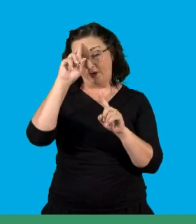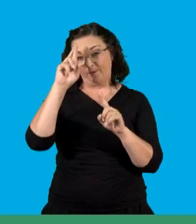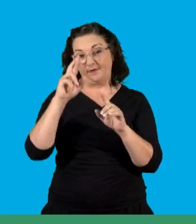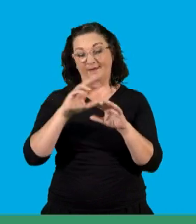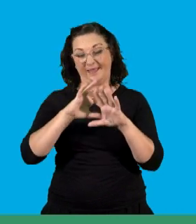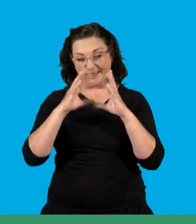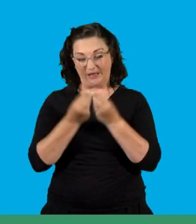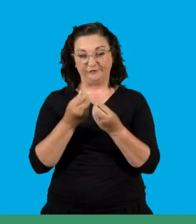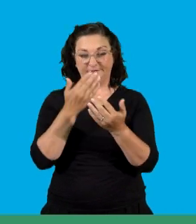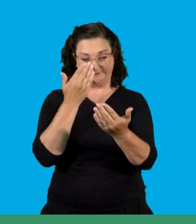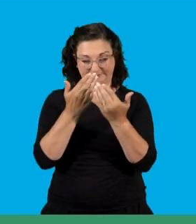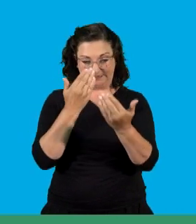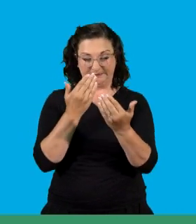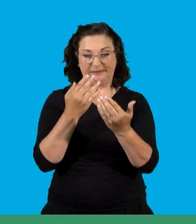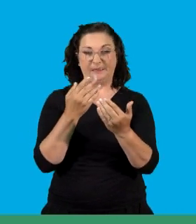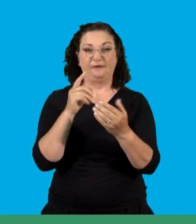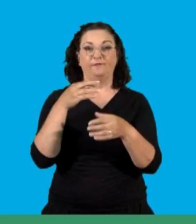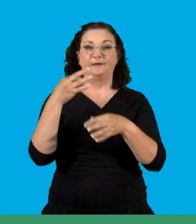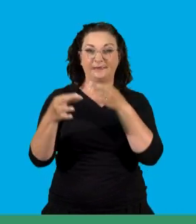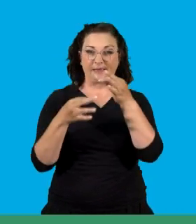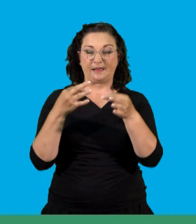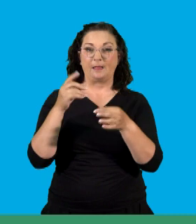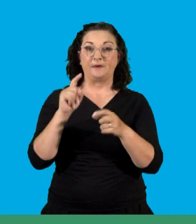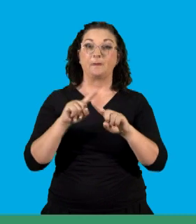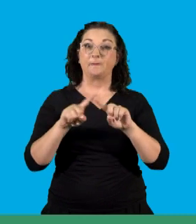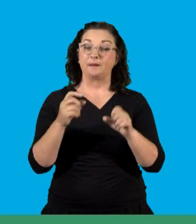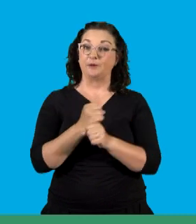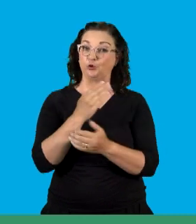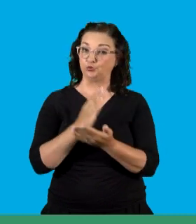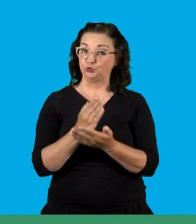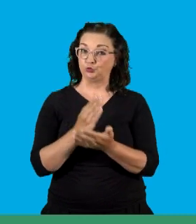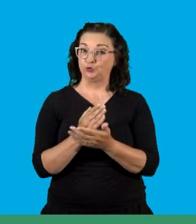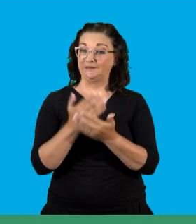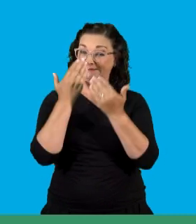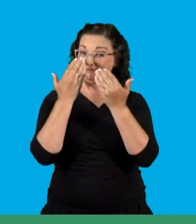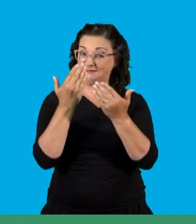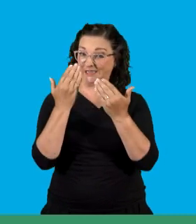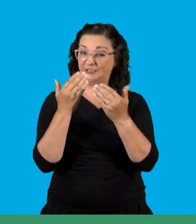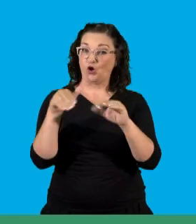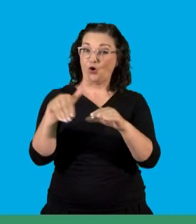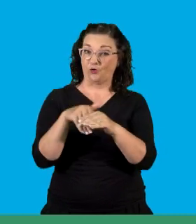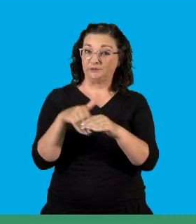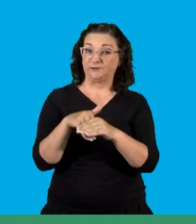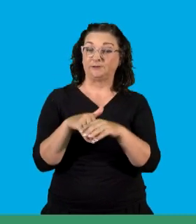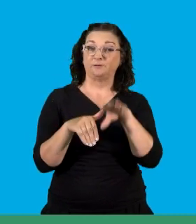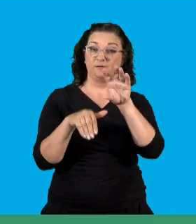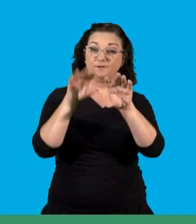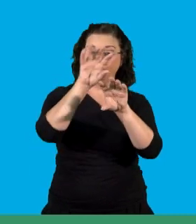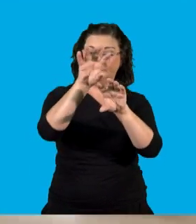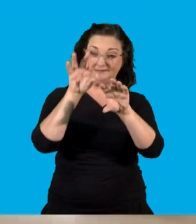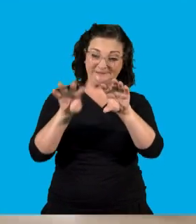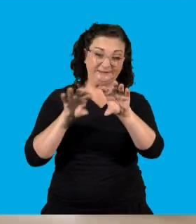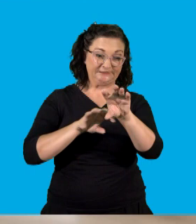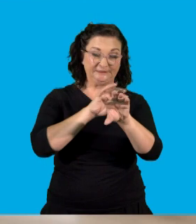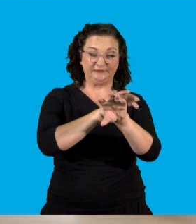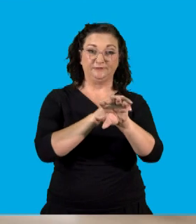aspects of the work that you should study in detail. Be sure to study all the relevant content for each section.